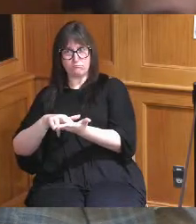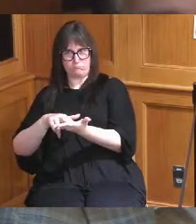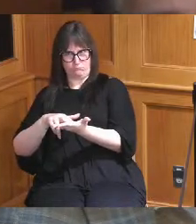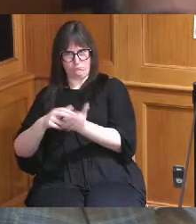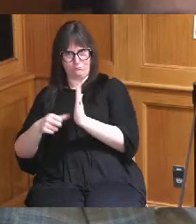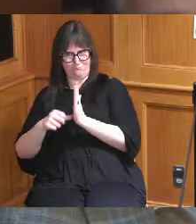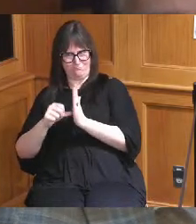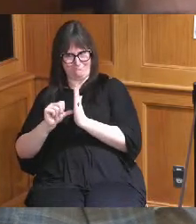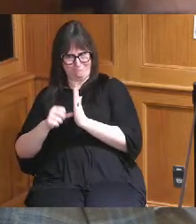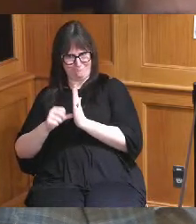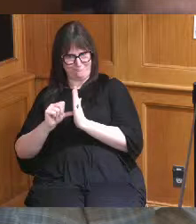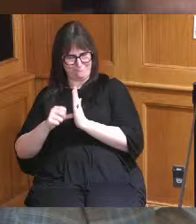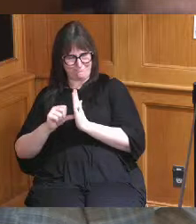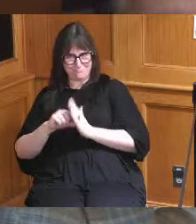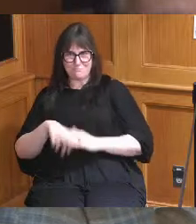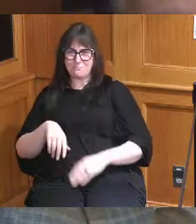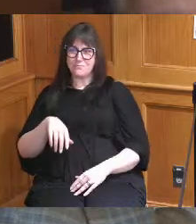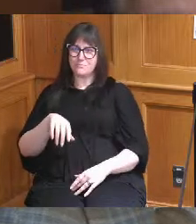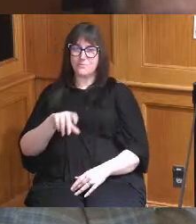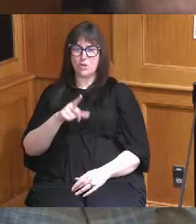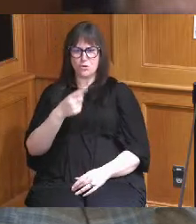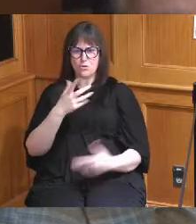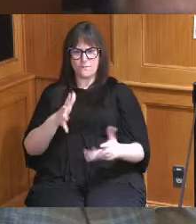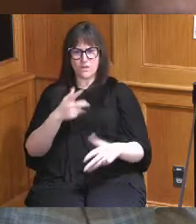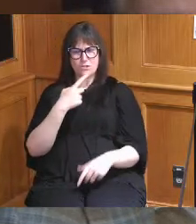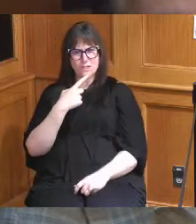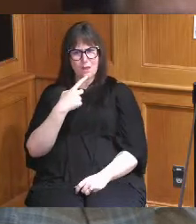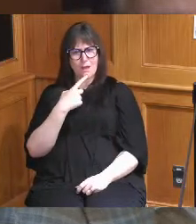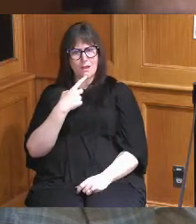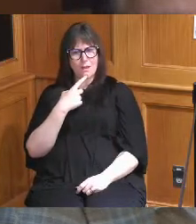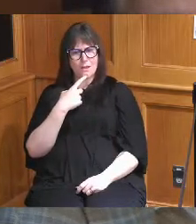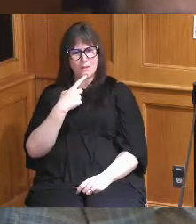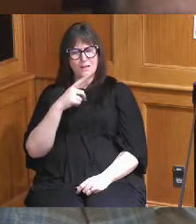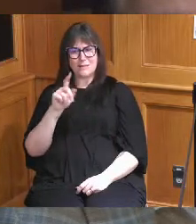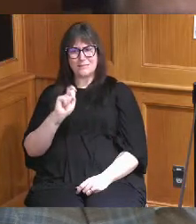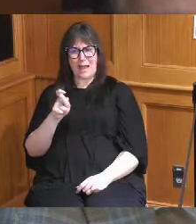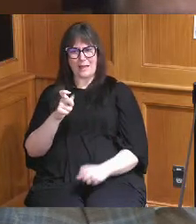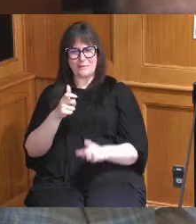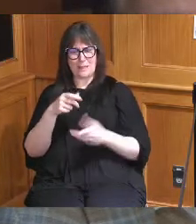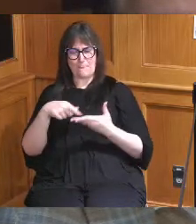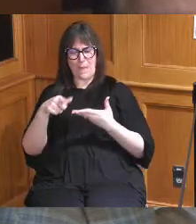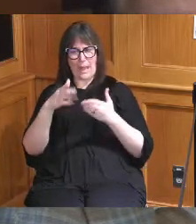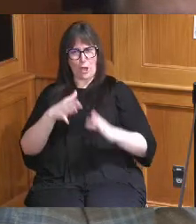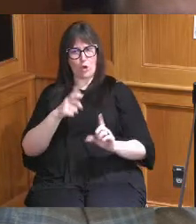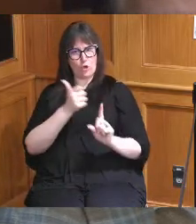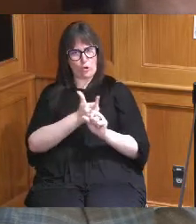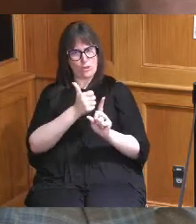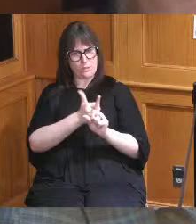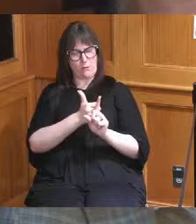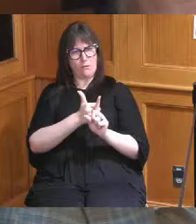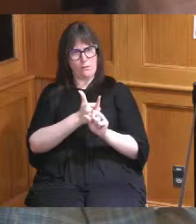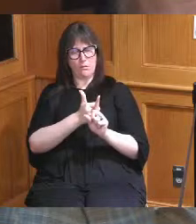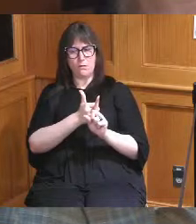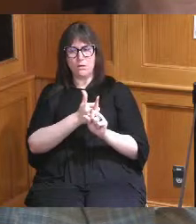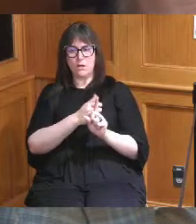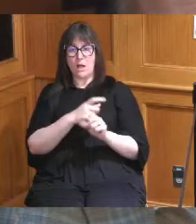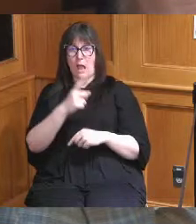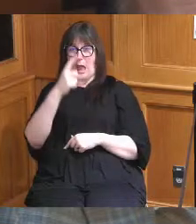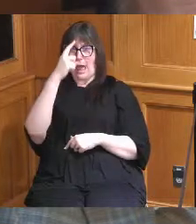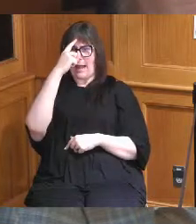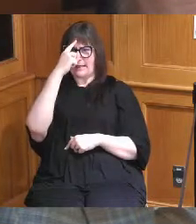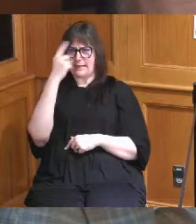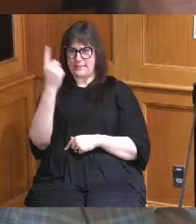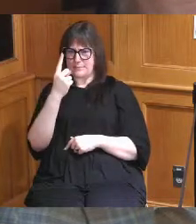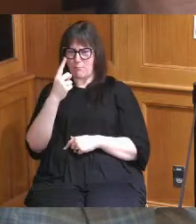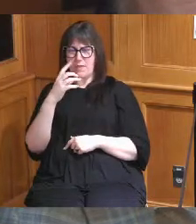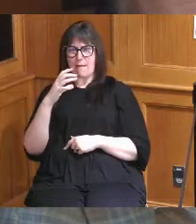you indicate, I think is very important, is that you also are a taxpayer. And one of the things I think is missing in this